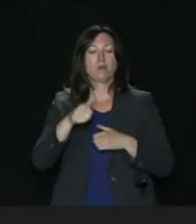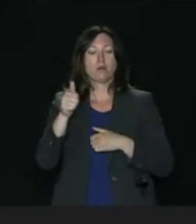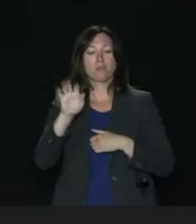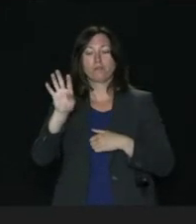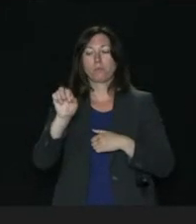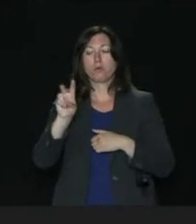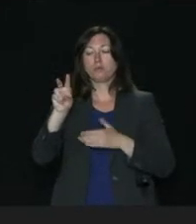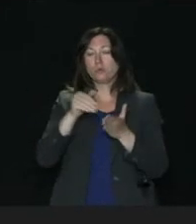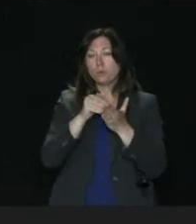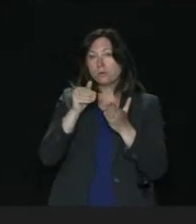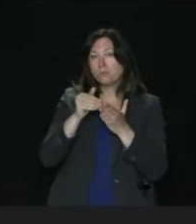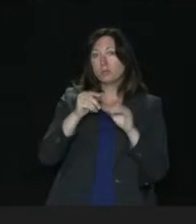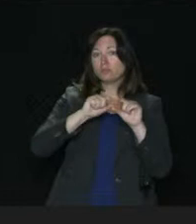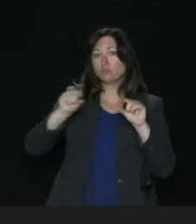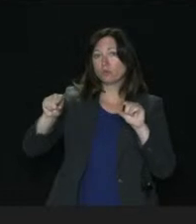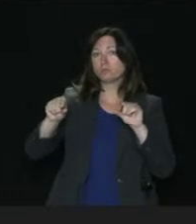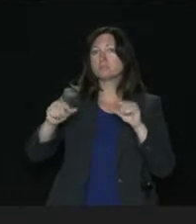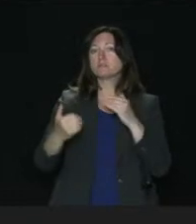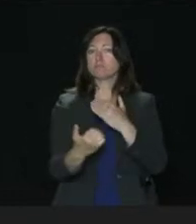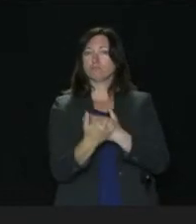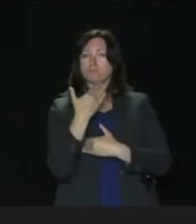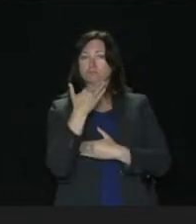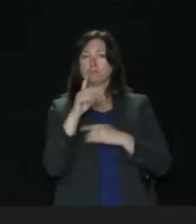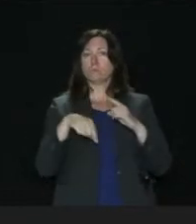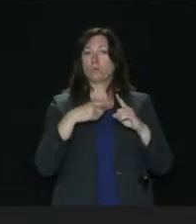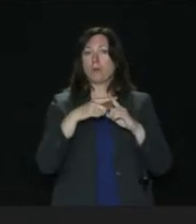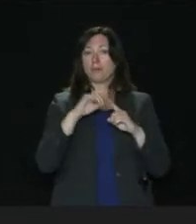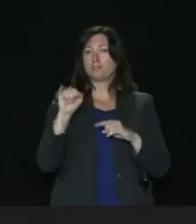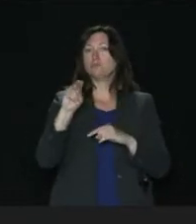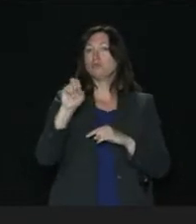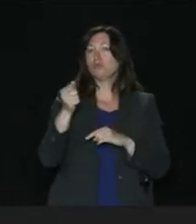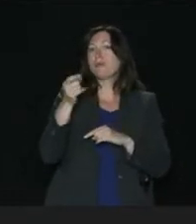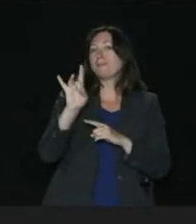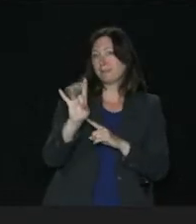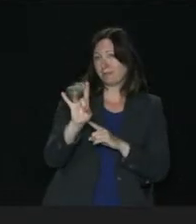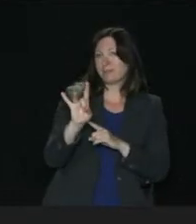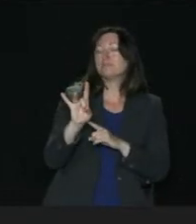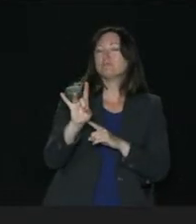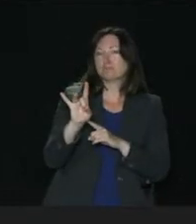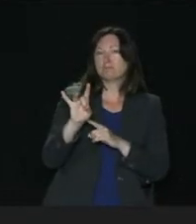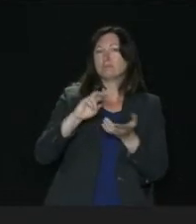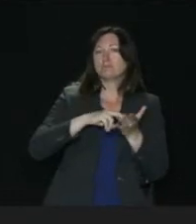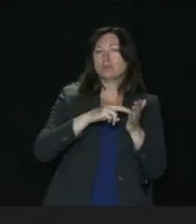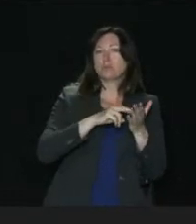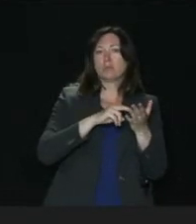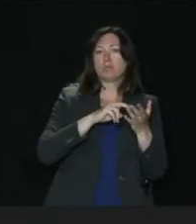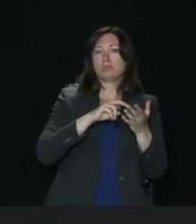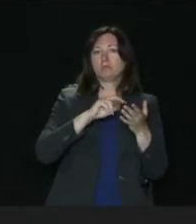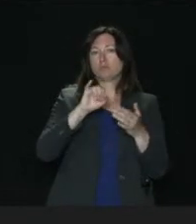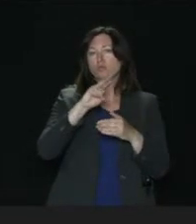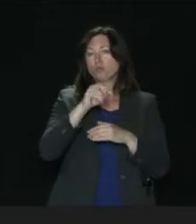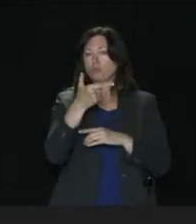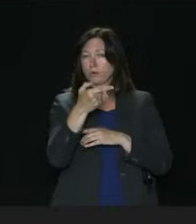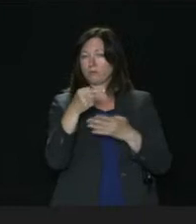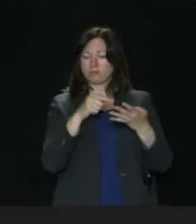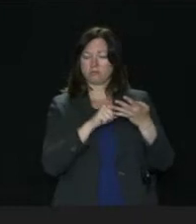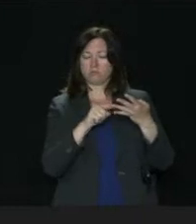4.2 million to arrive the 18th of June for distribution the week of 21st June.